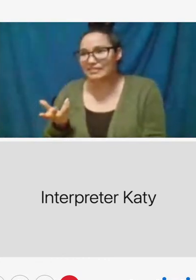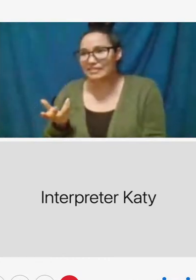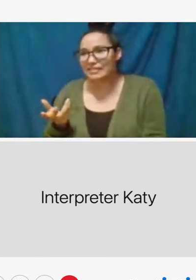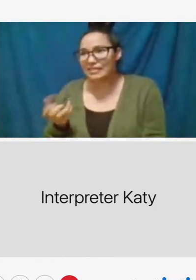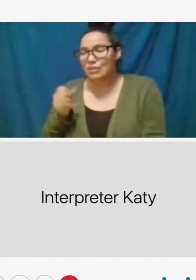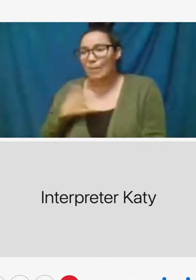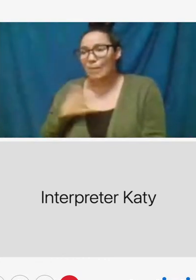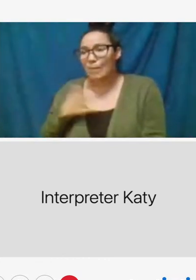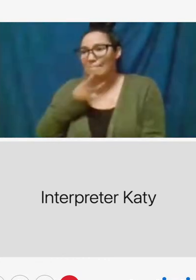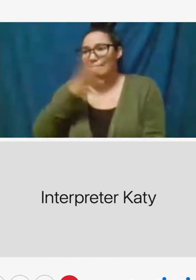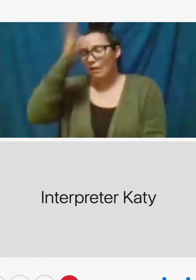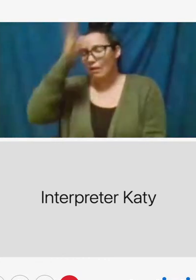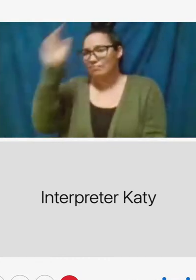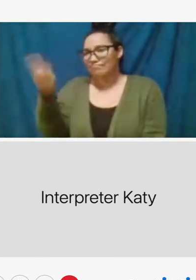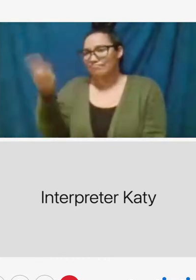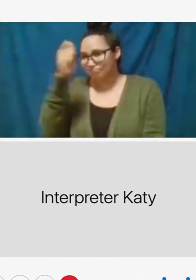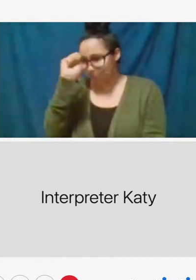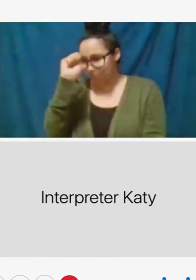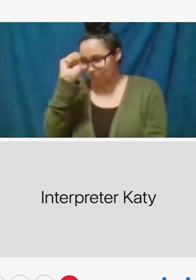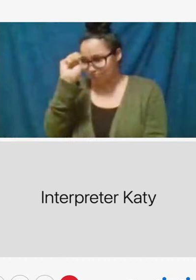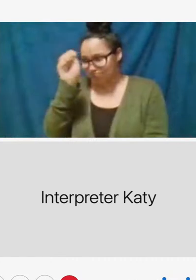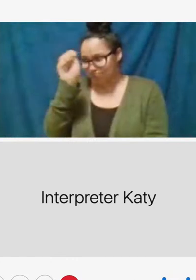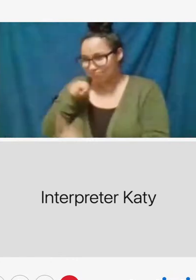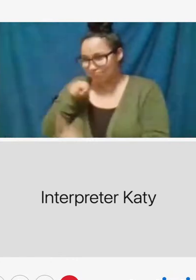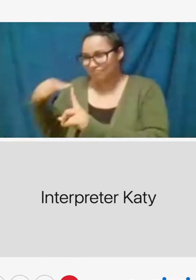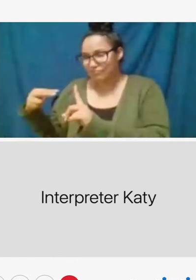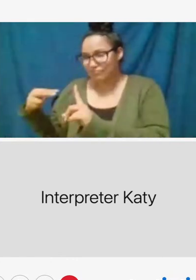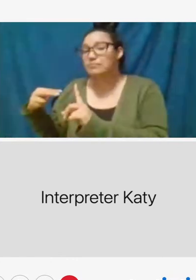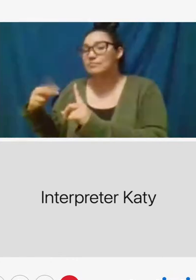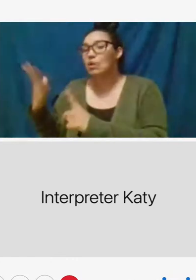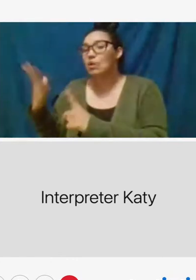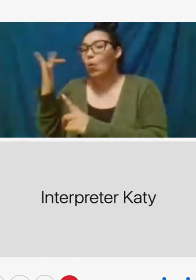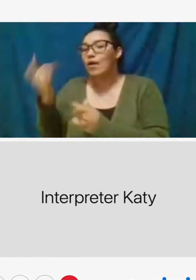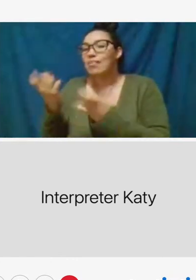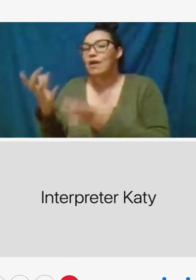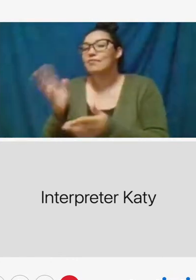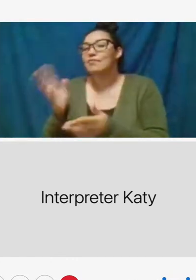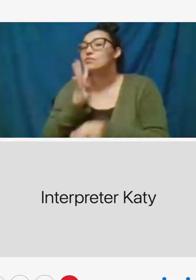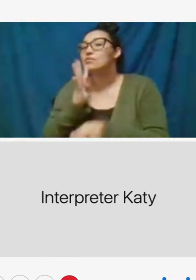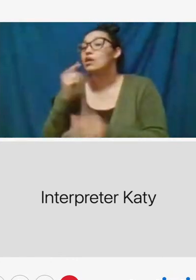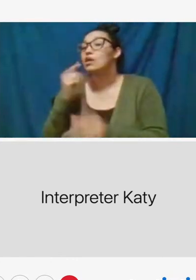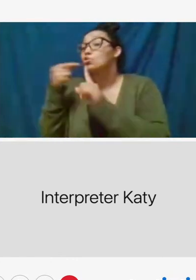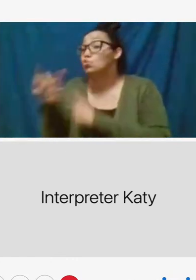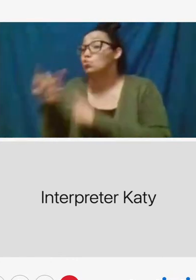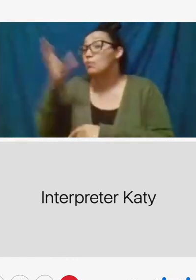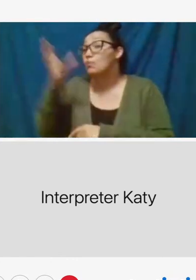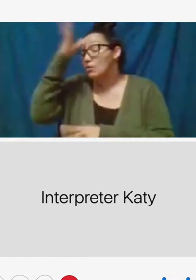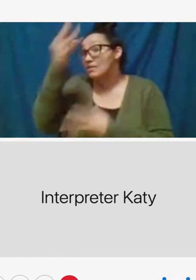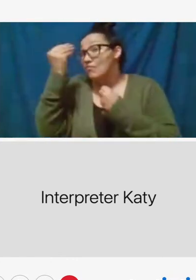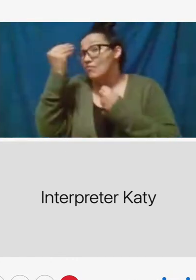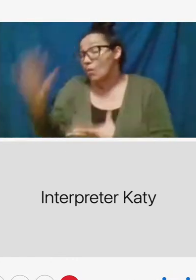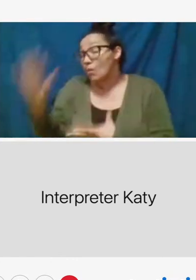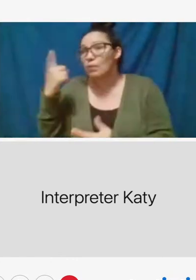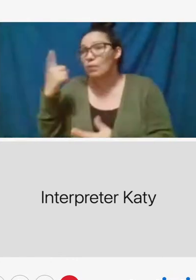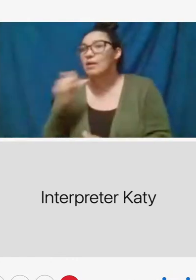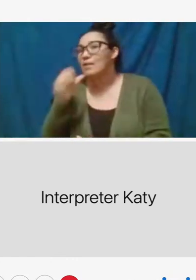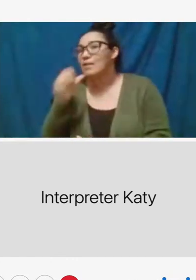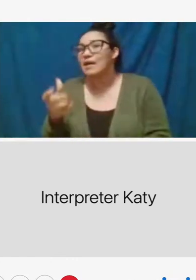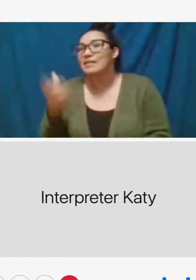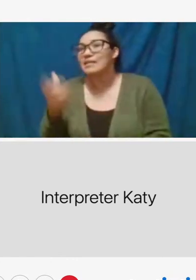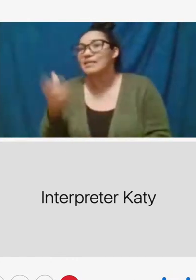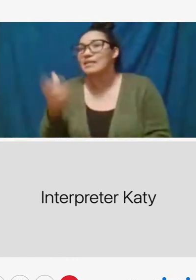um because there's a lot of talking to parents and informing parents I'm hearing that what I'm not hearing is we're asking parents for their